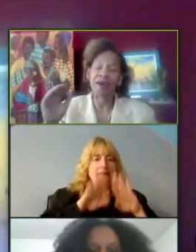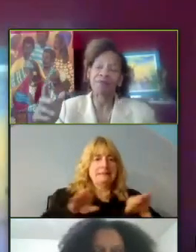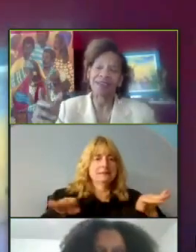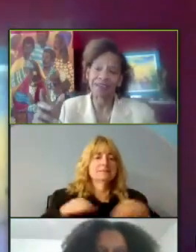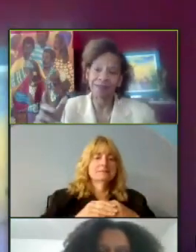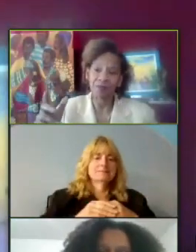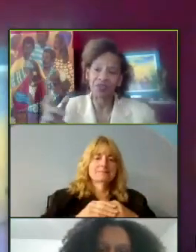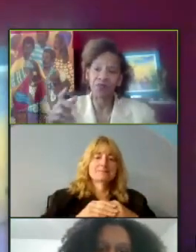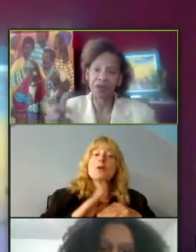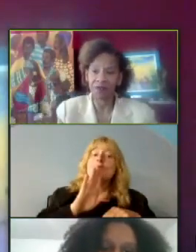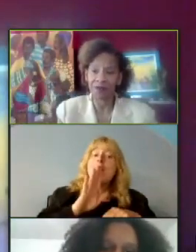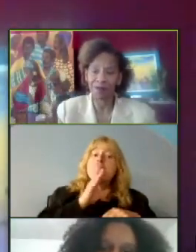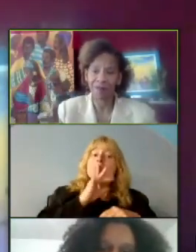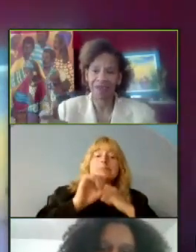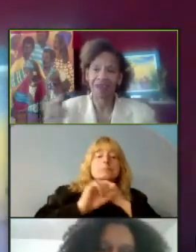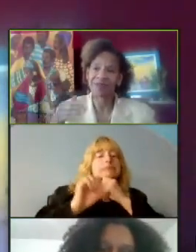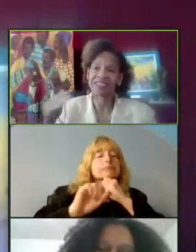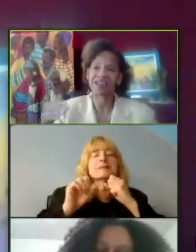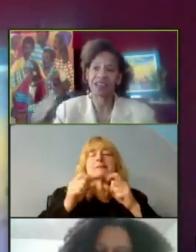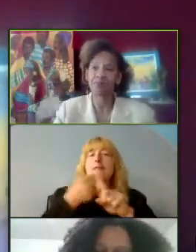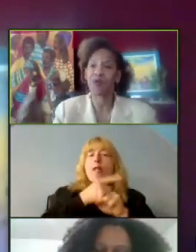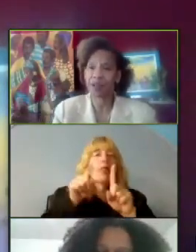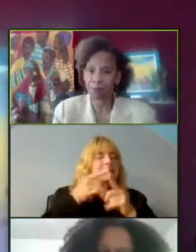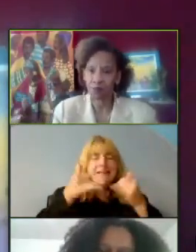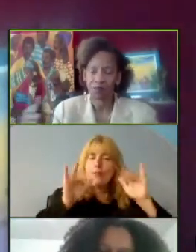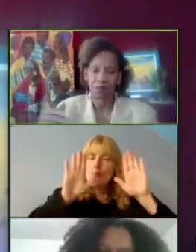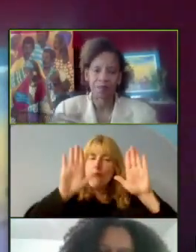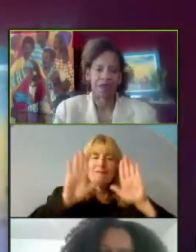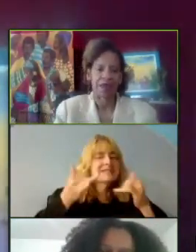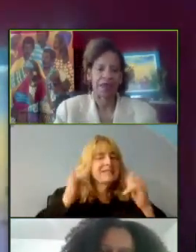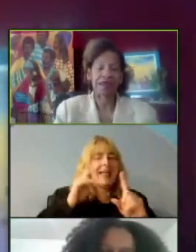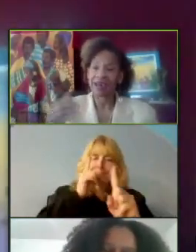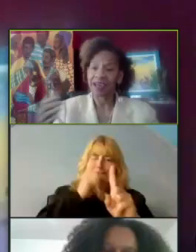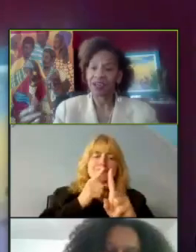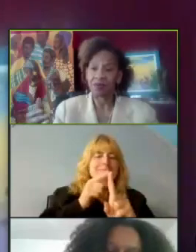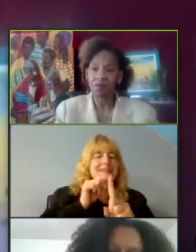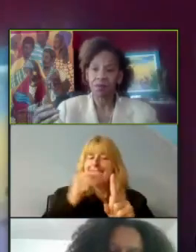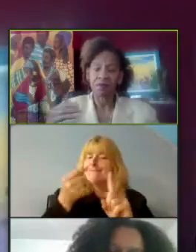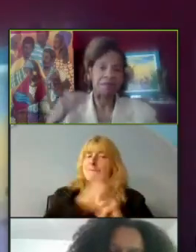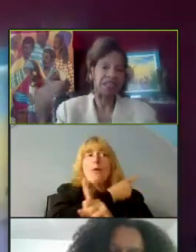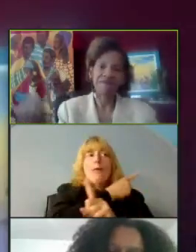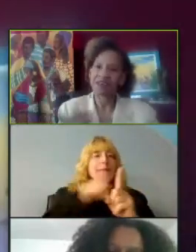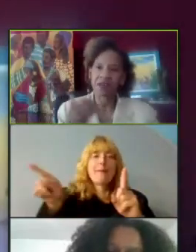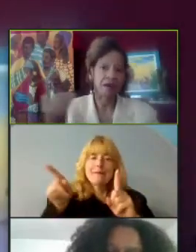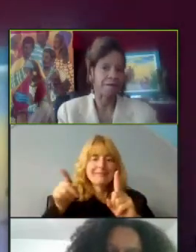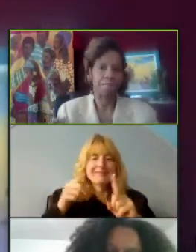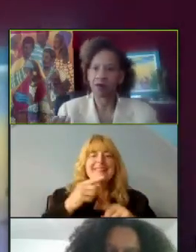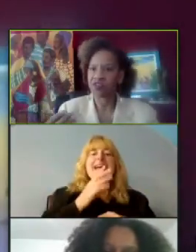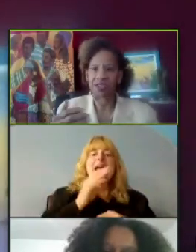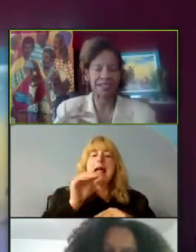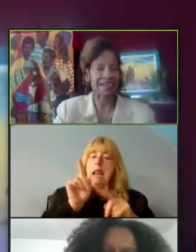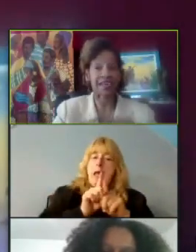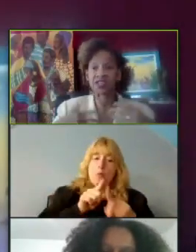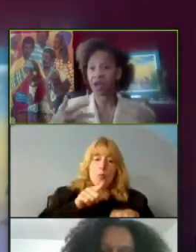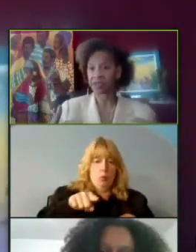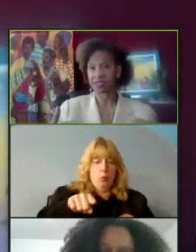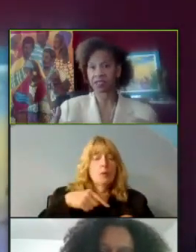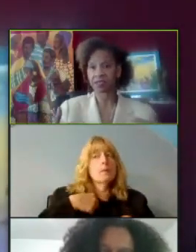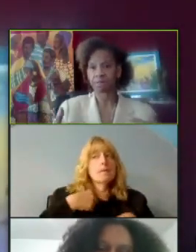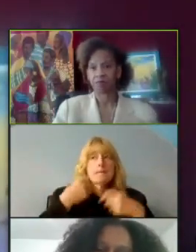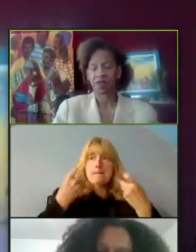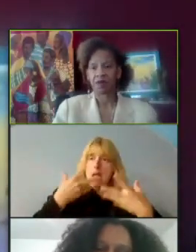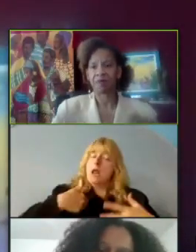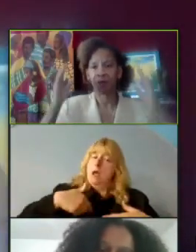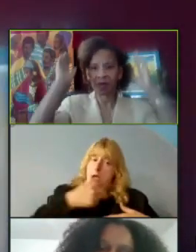Your rambling was wonderful, and it was still on point. And like you, many of us are emotionally